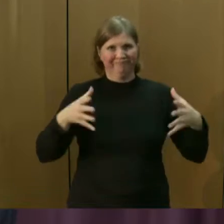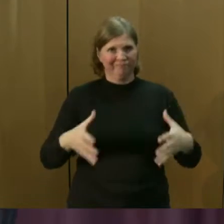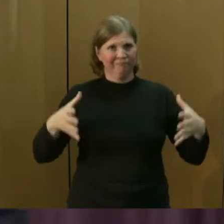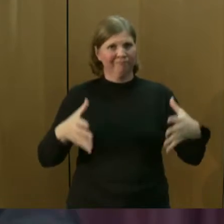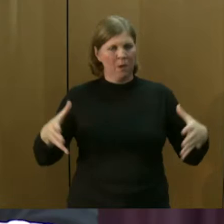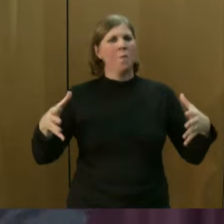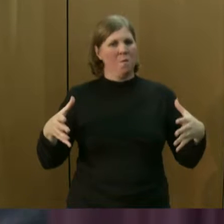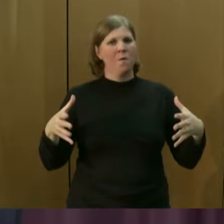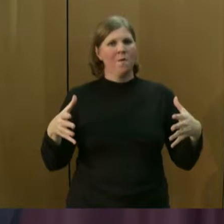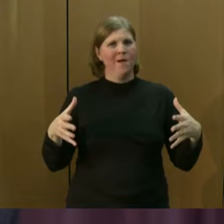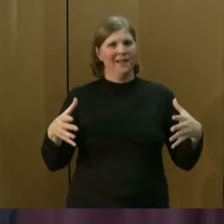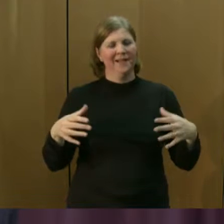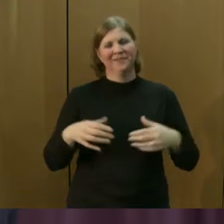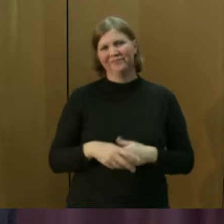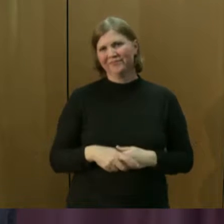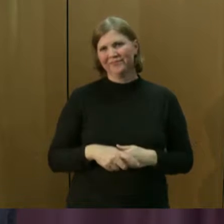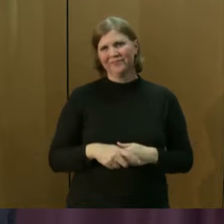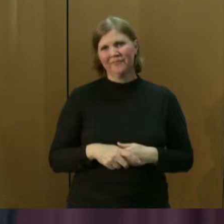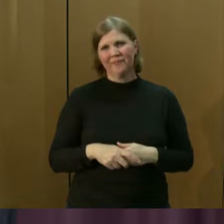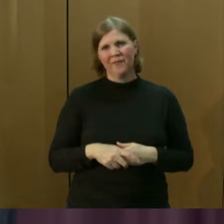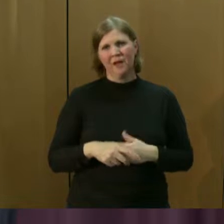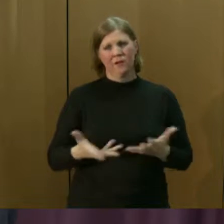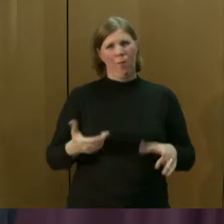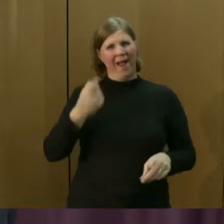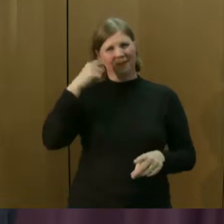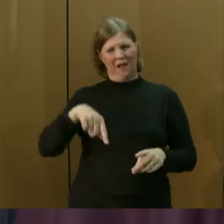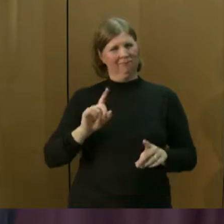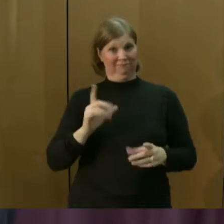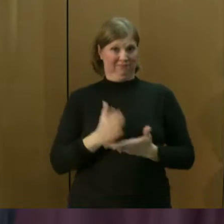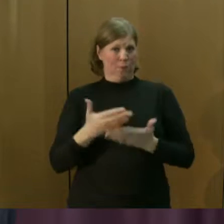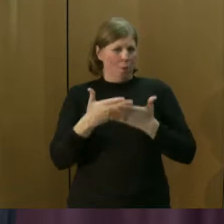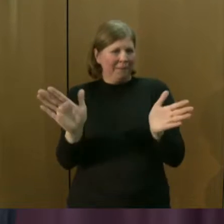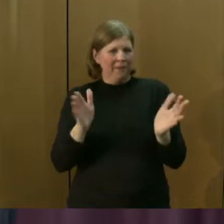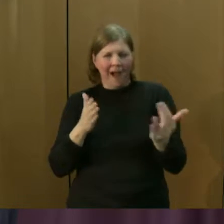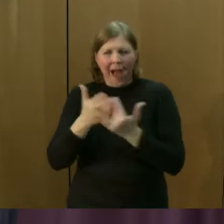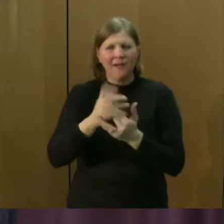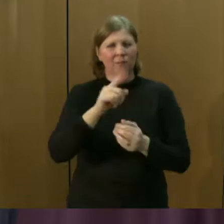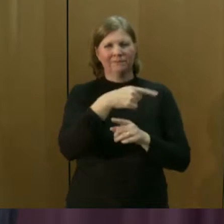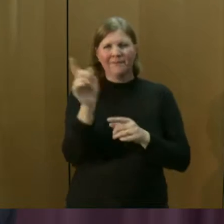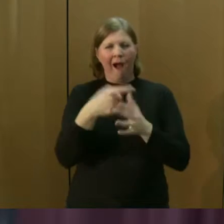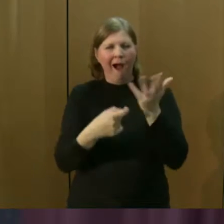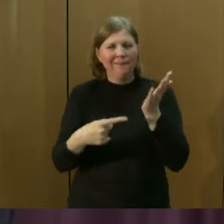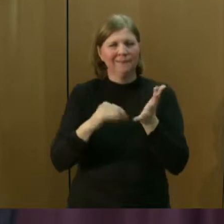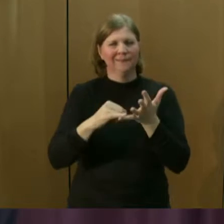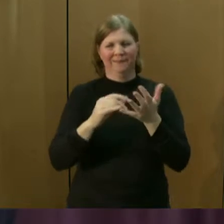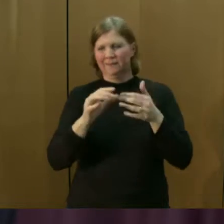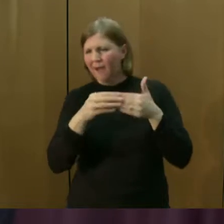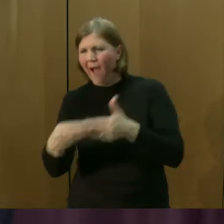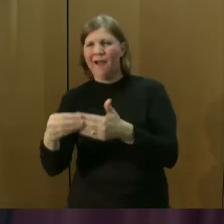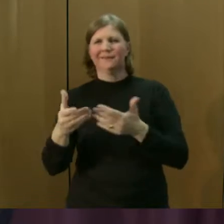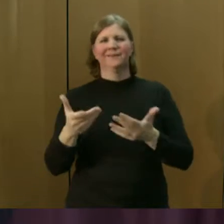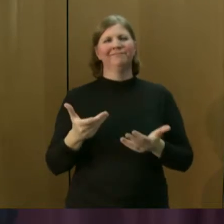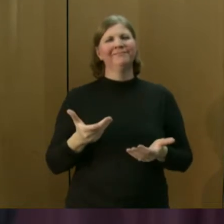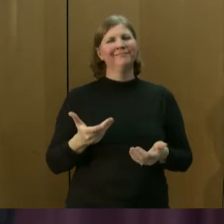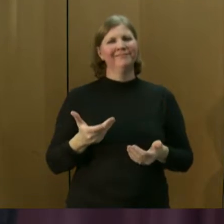think that idea that it's an open access, artist-led festival is what gives, I guess it gives a freedom of expression